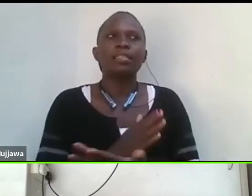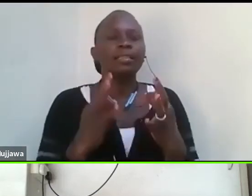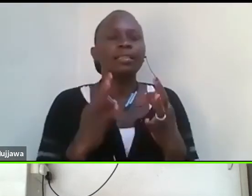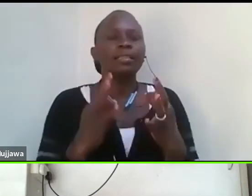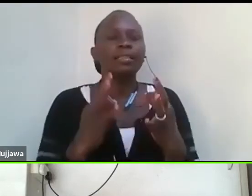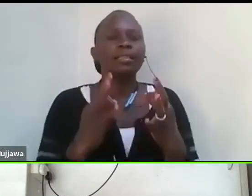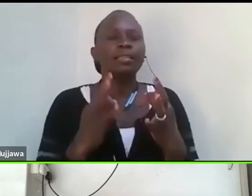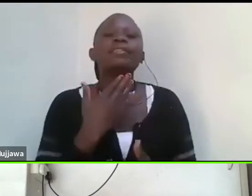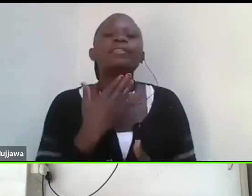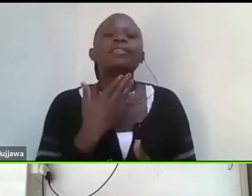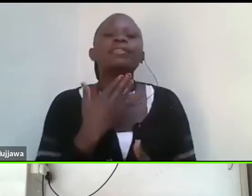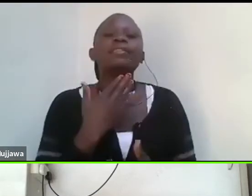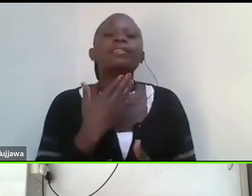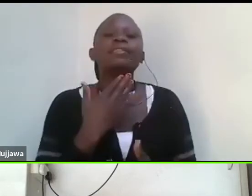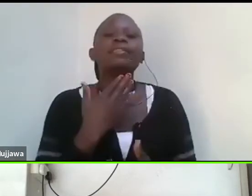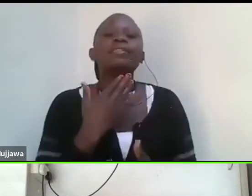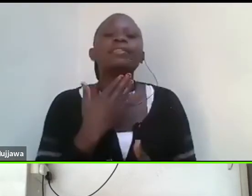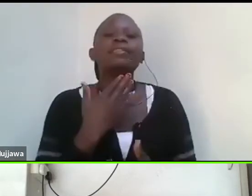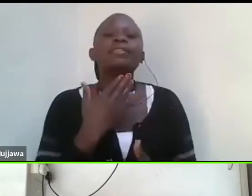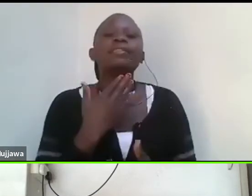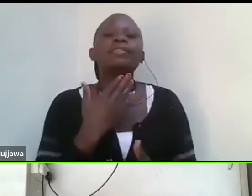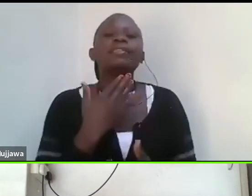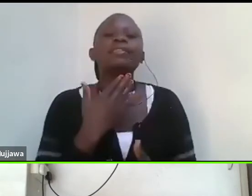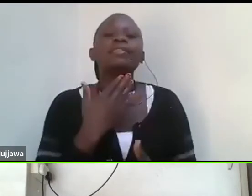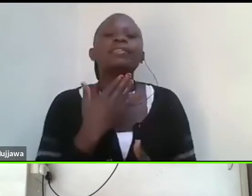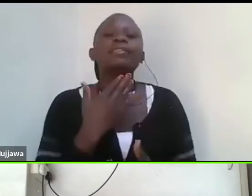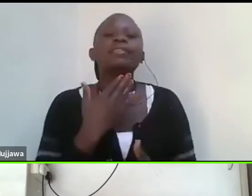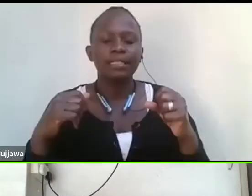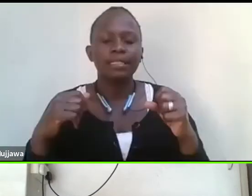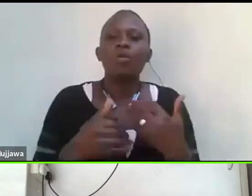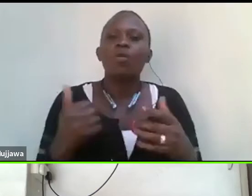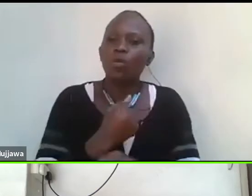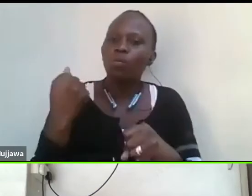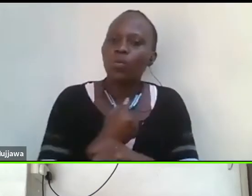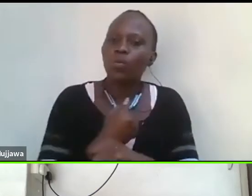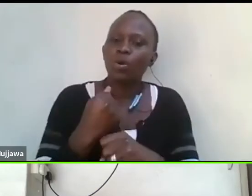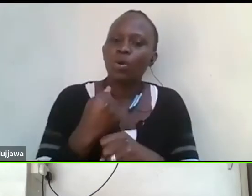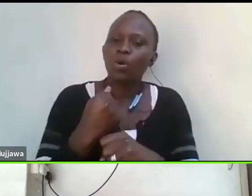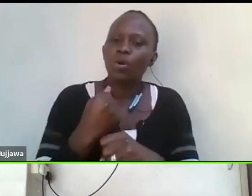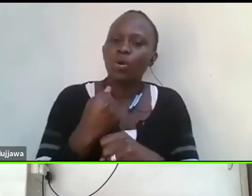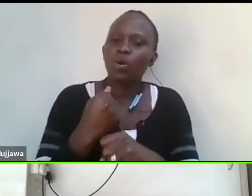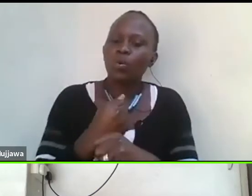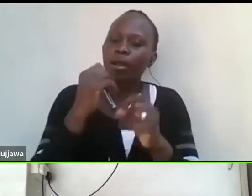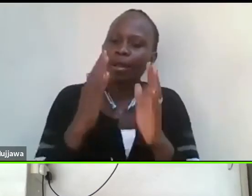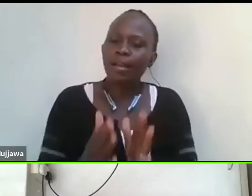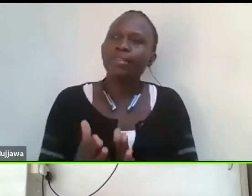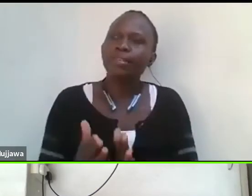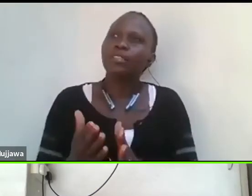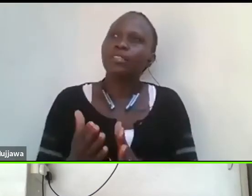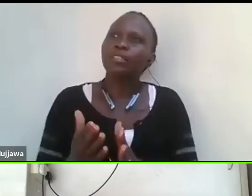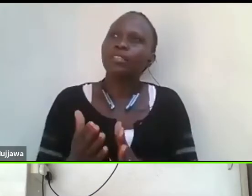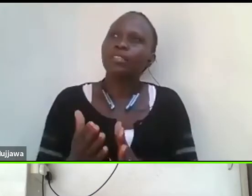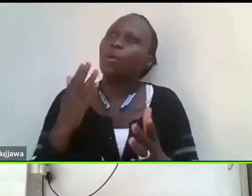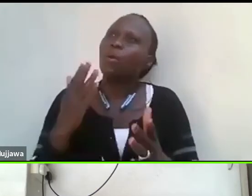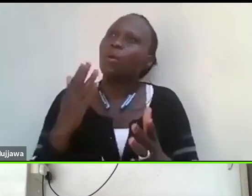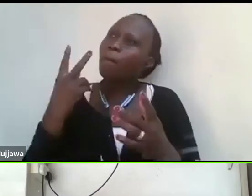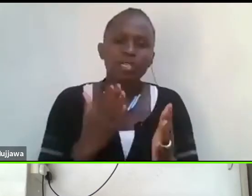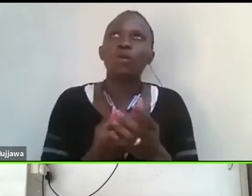direct and indirect. And when I talk of indirect, these are people who support. They are not directly linked to the employment structure